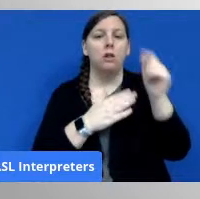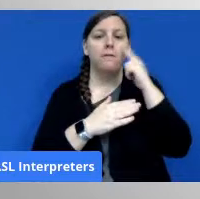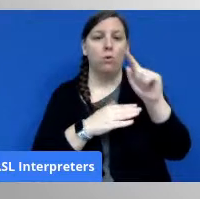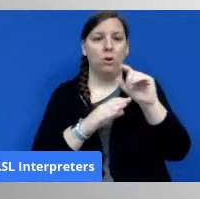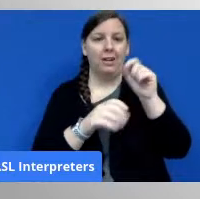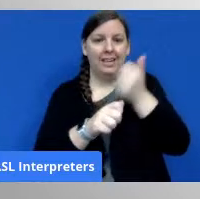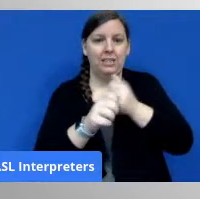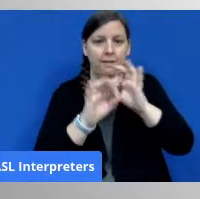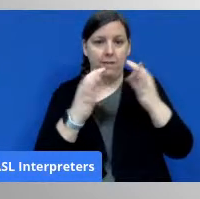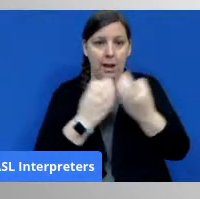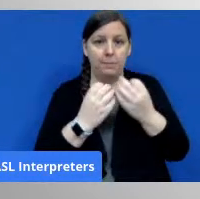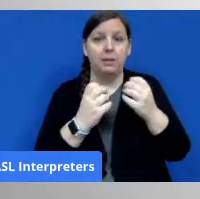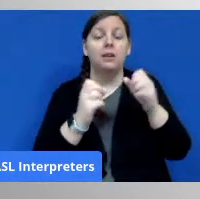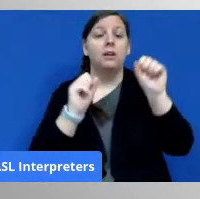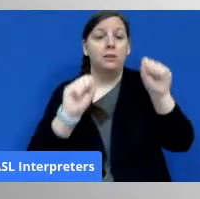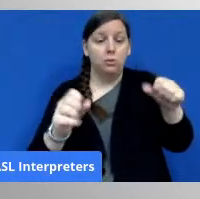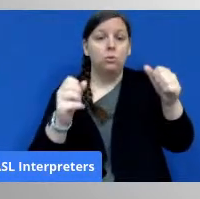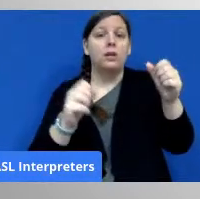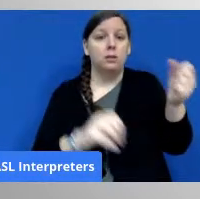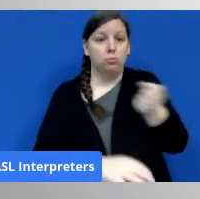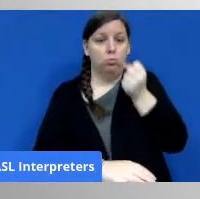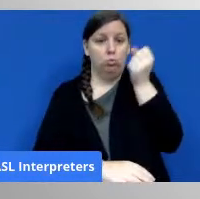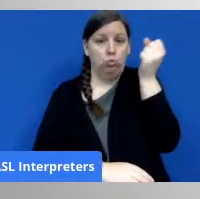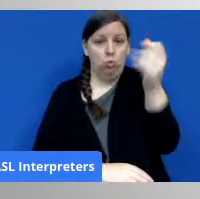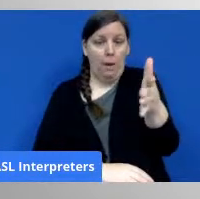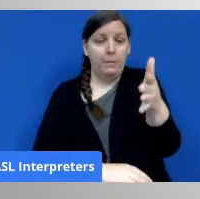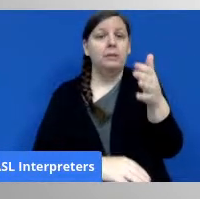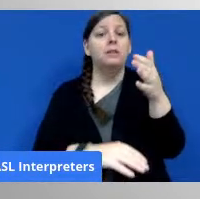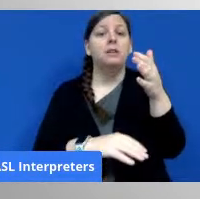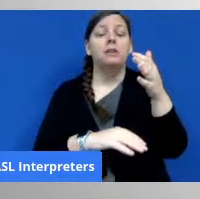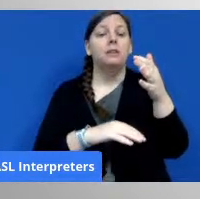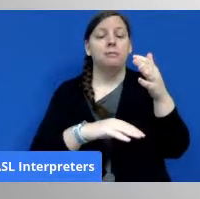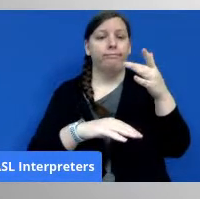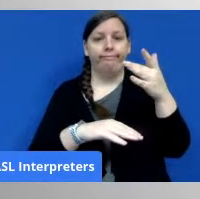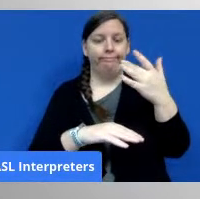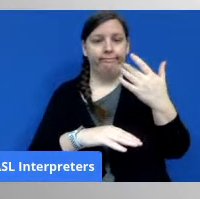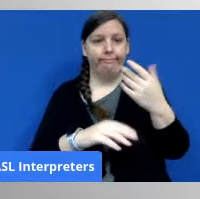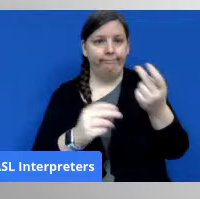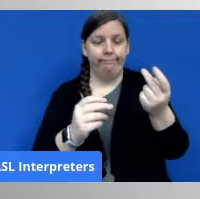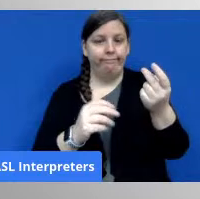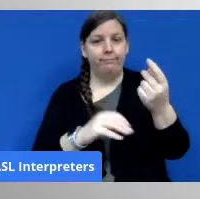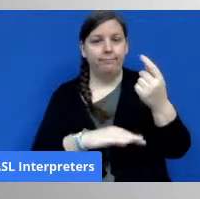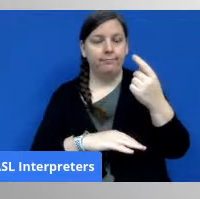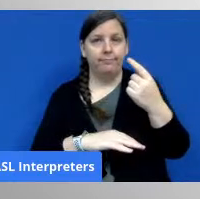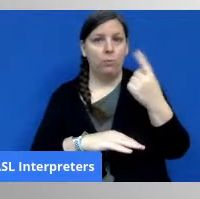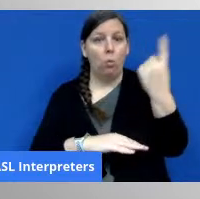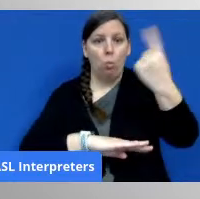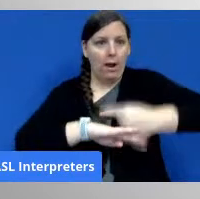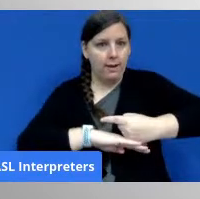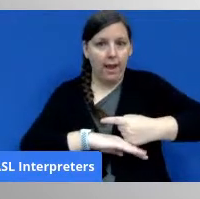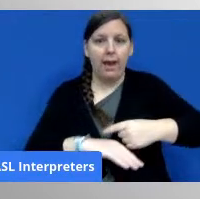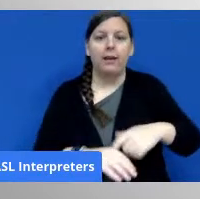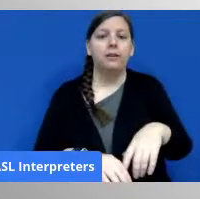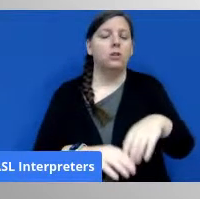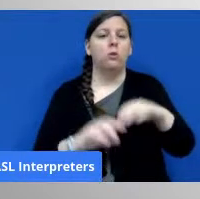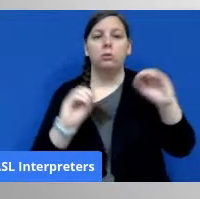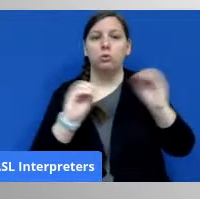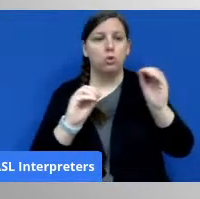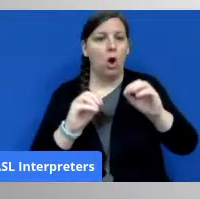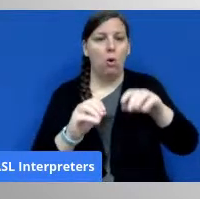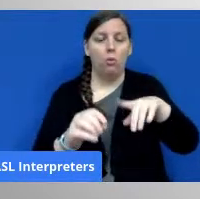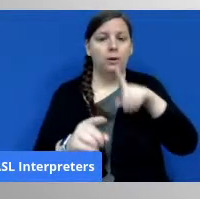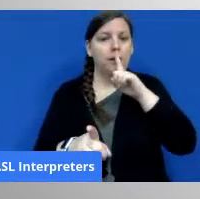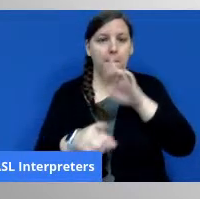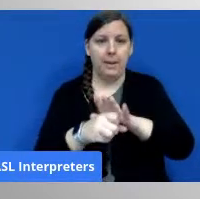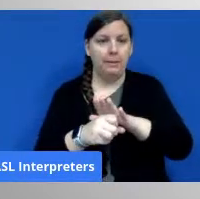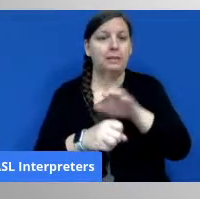family commitment. So if a family decides to have a child to attend the first day of school to never return again, that's totally